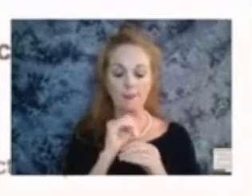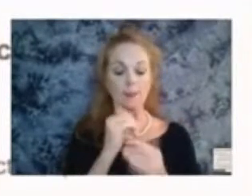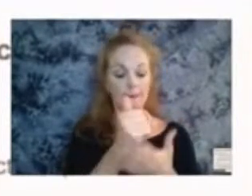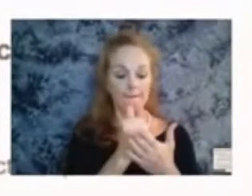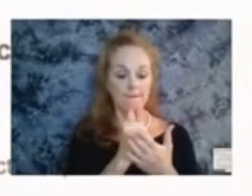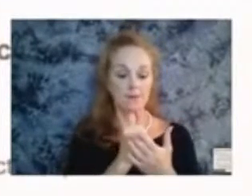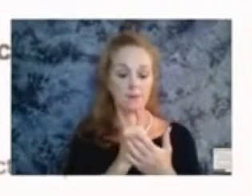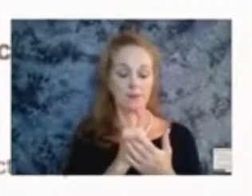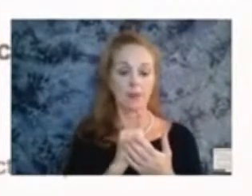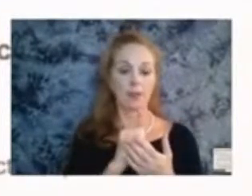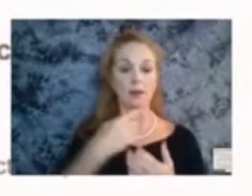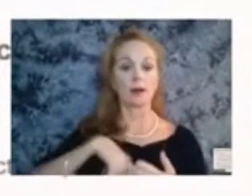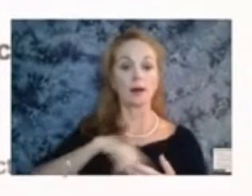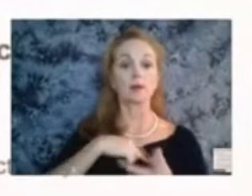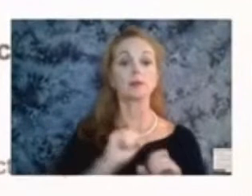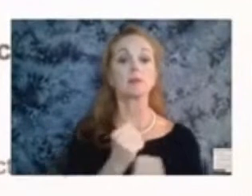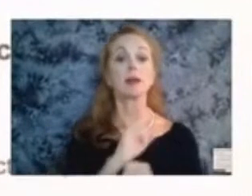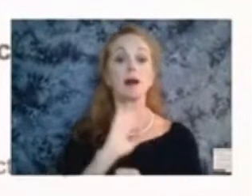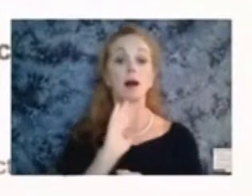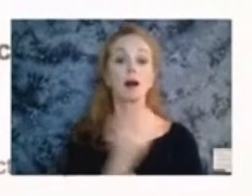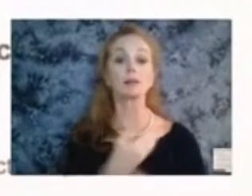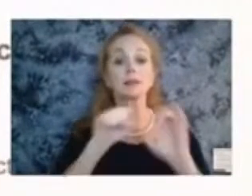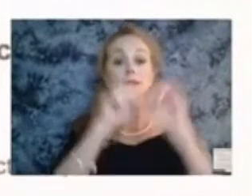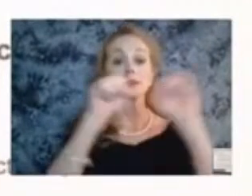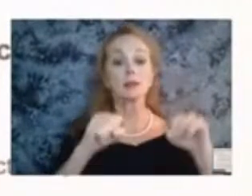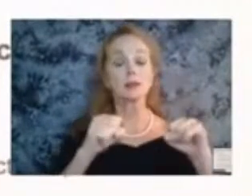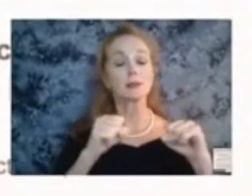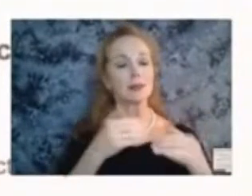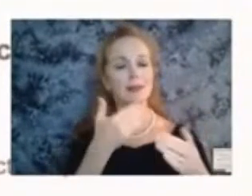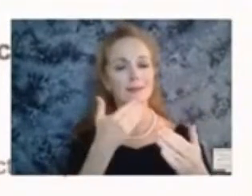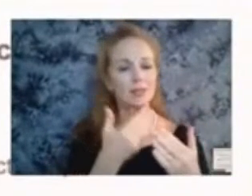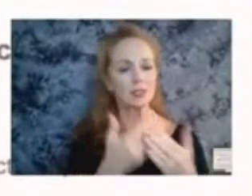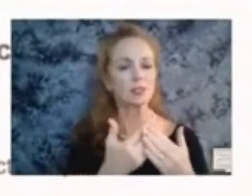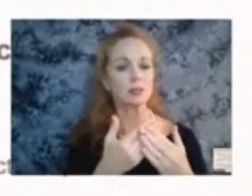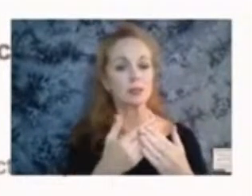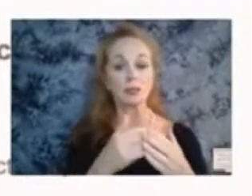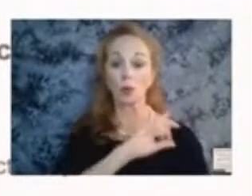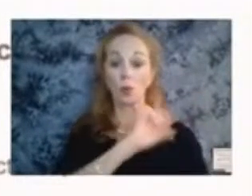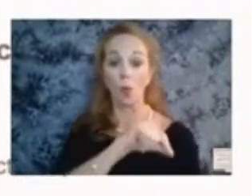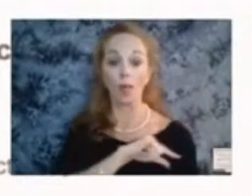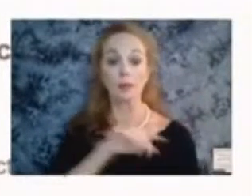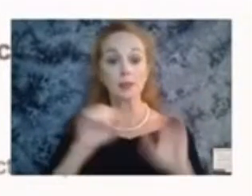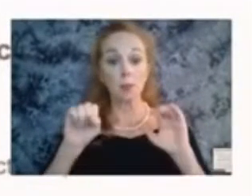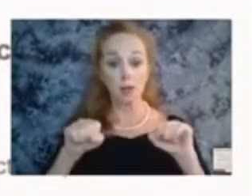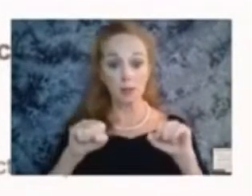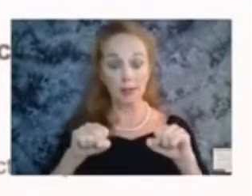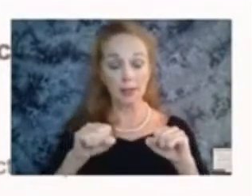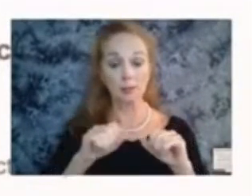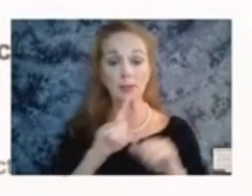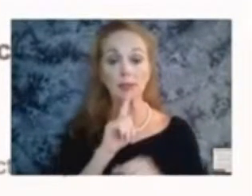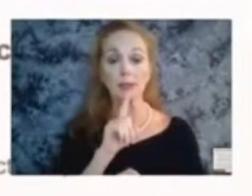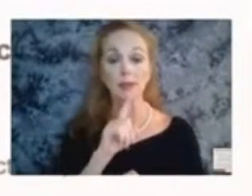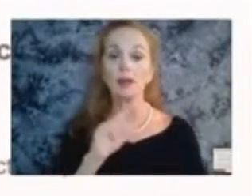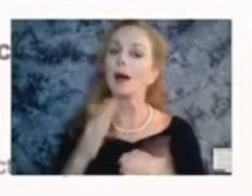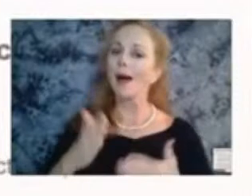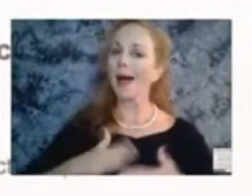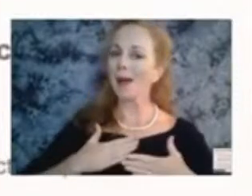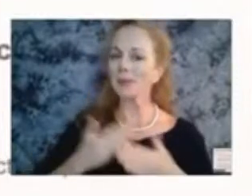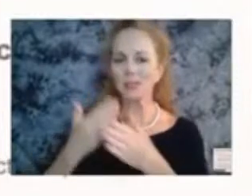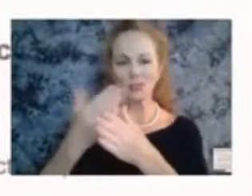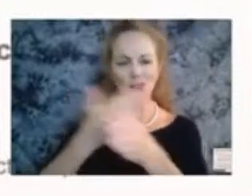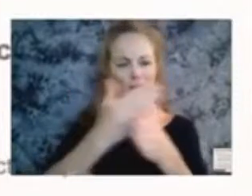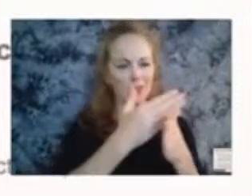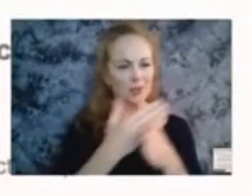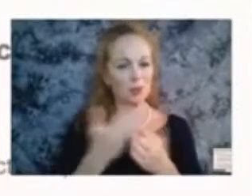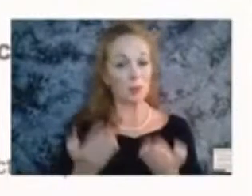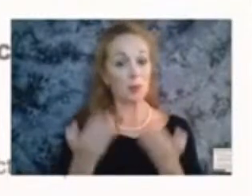our systems as efficient and as quality as they possibly can be. We'll be happy to share those proposals